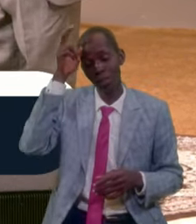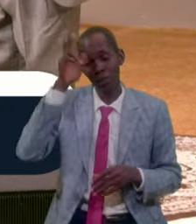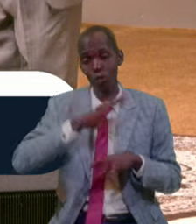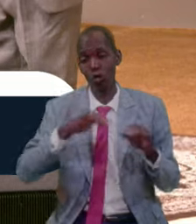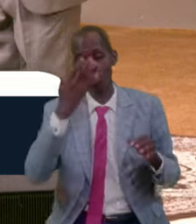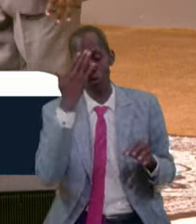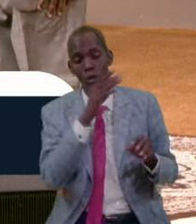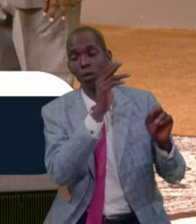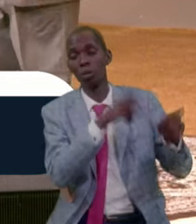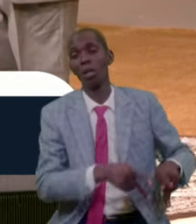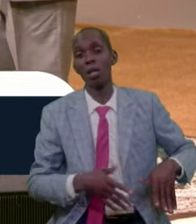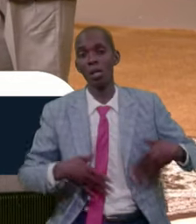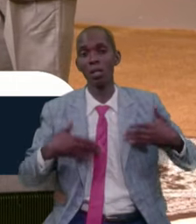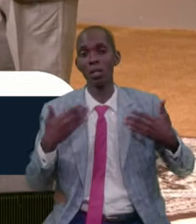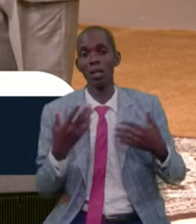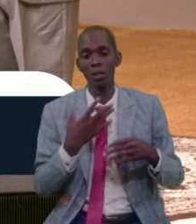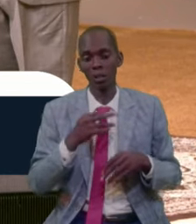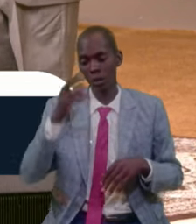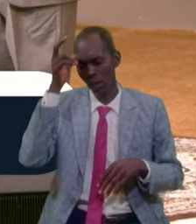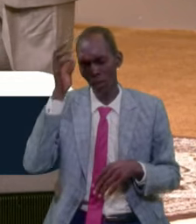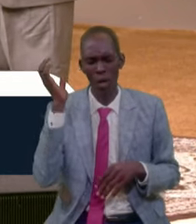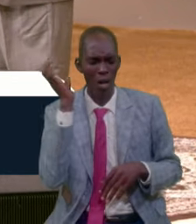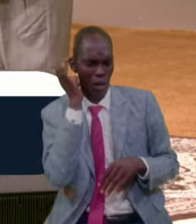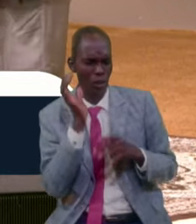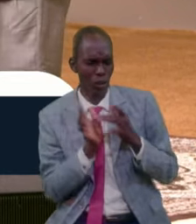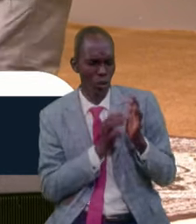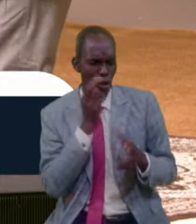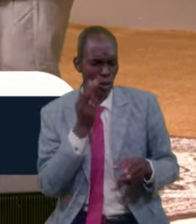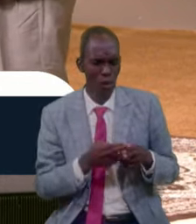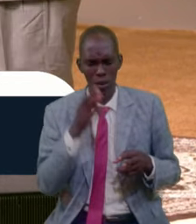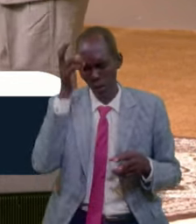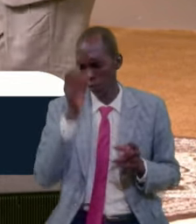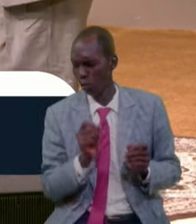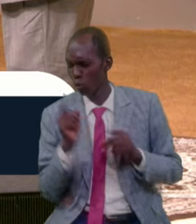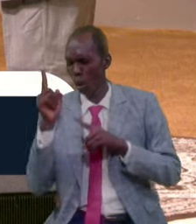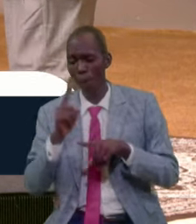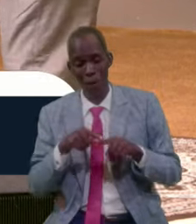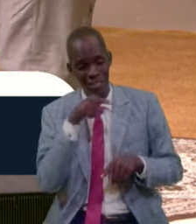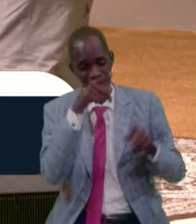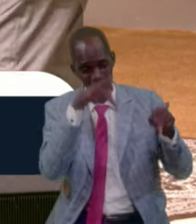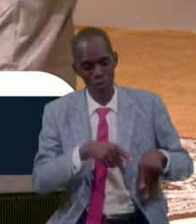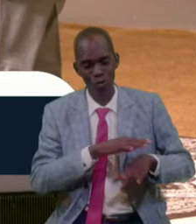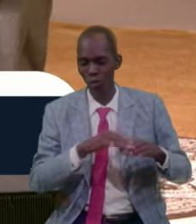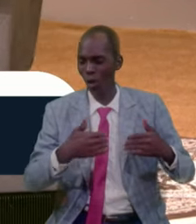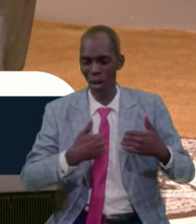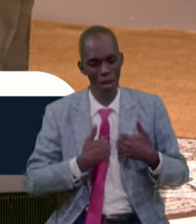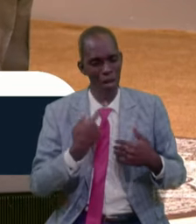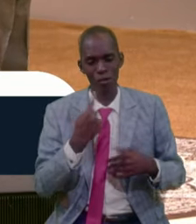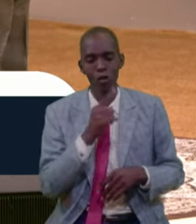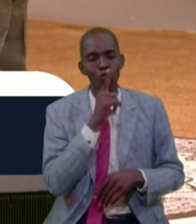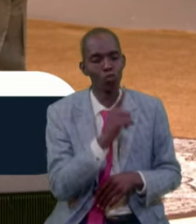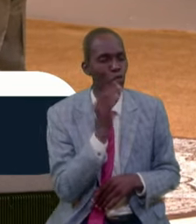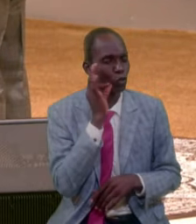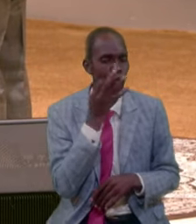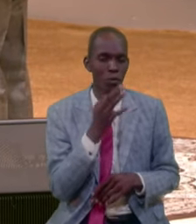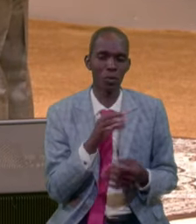of Jesus and the devil flees, but they are alive. They do not have the fruit of the Spirit. Number three is